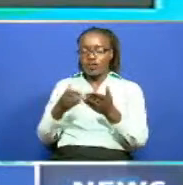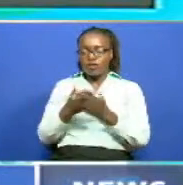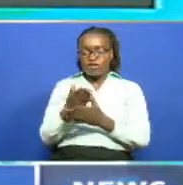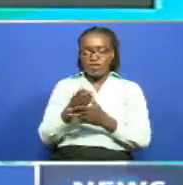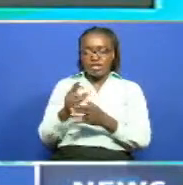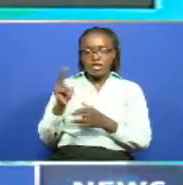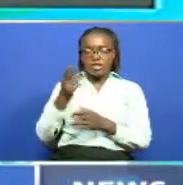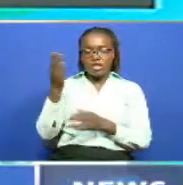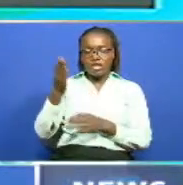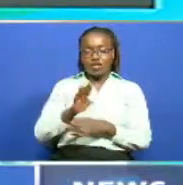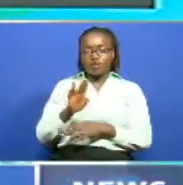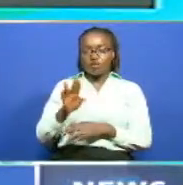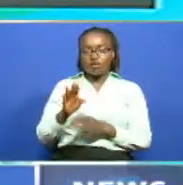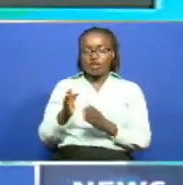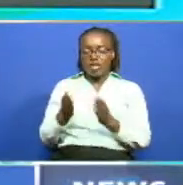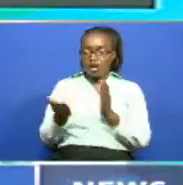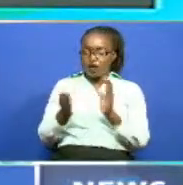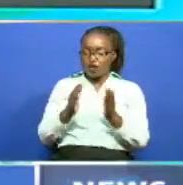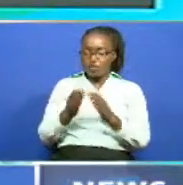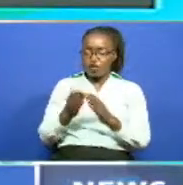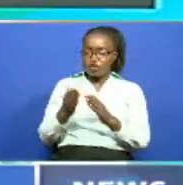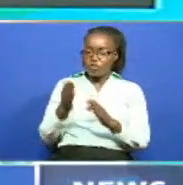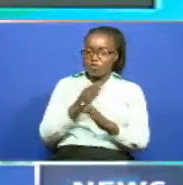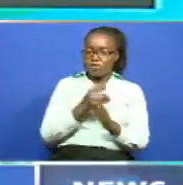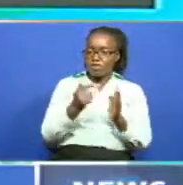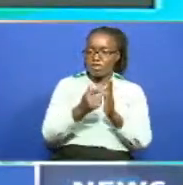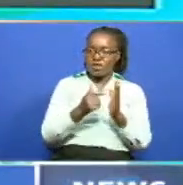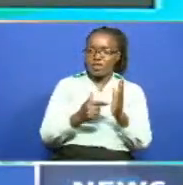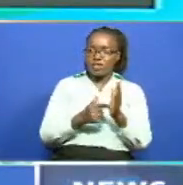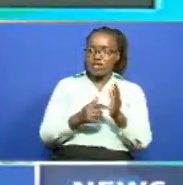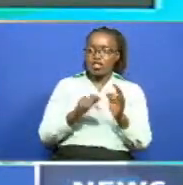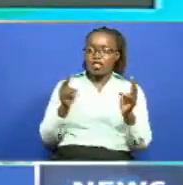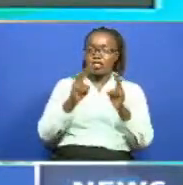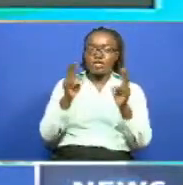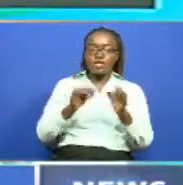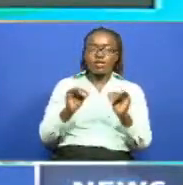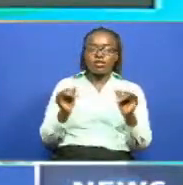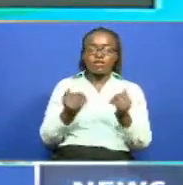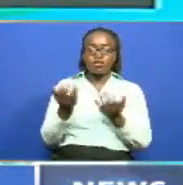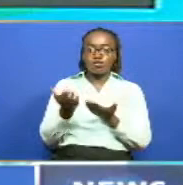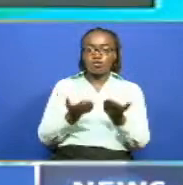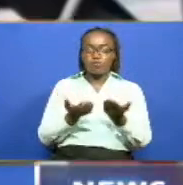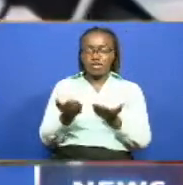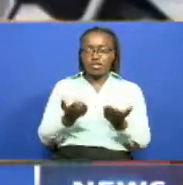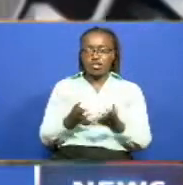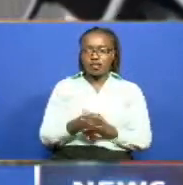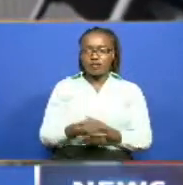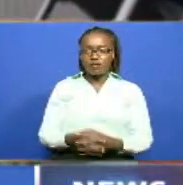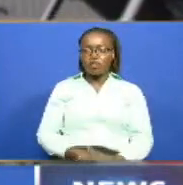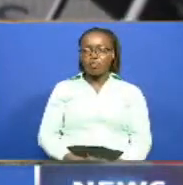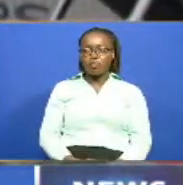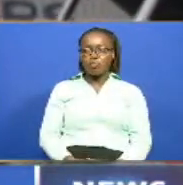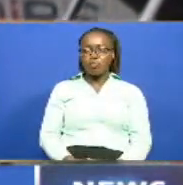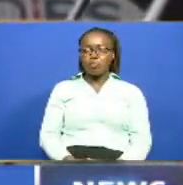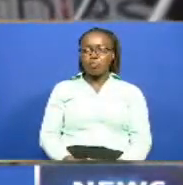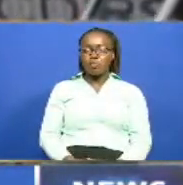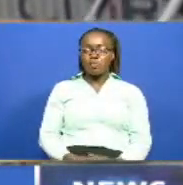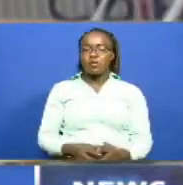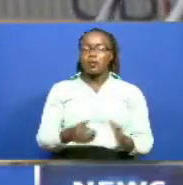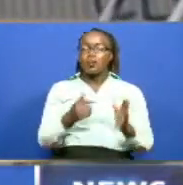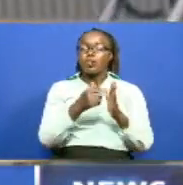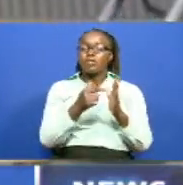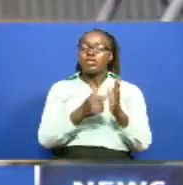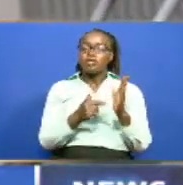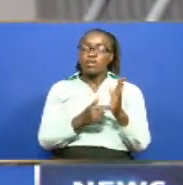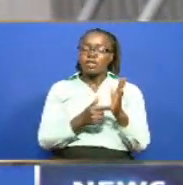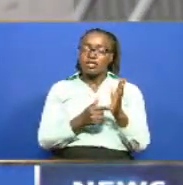to the previous period. Here are the details of these and other stories in our international business roundup. Data from 38